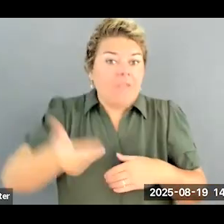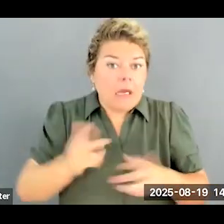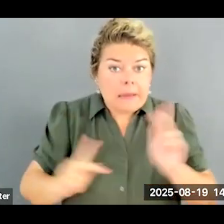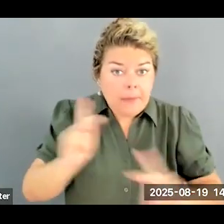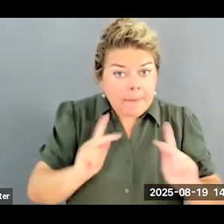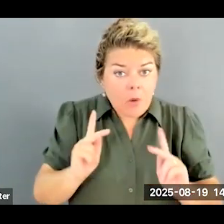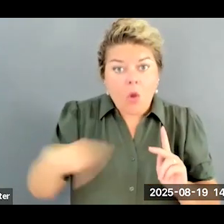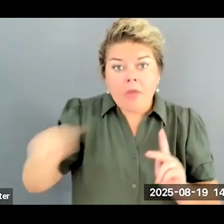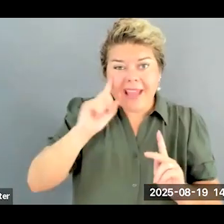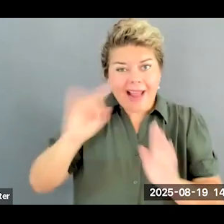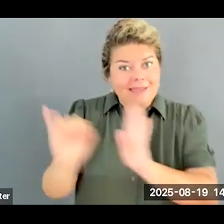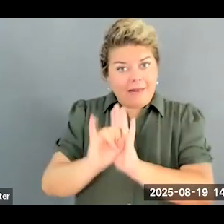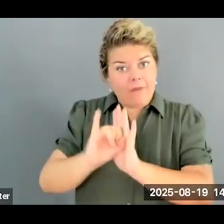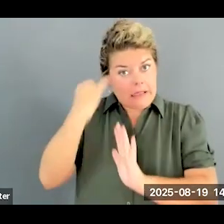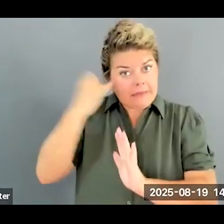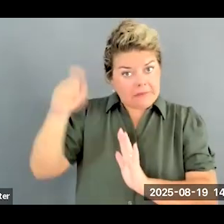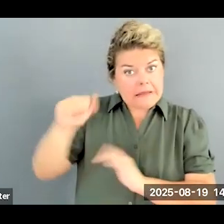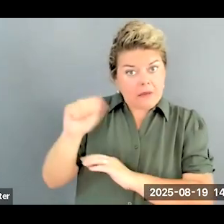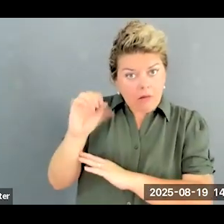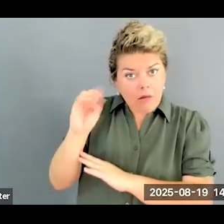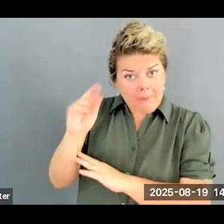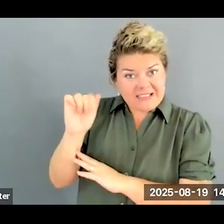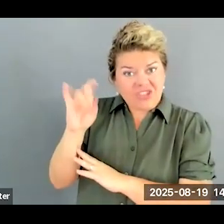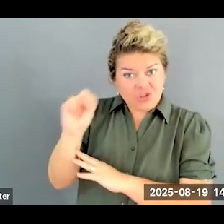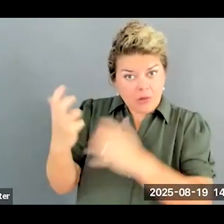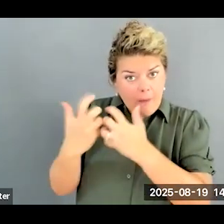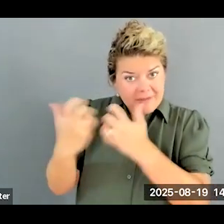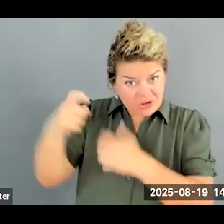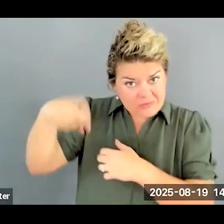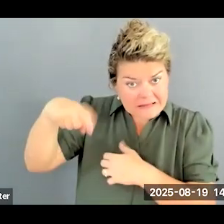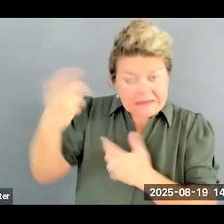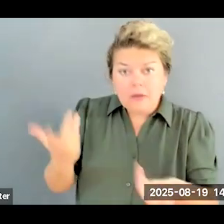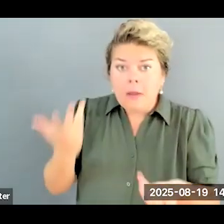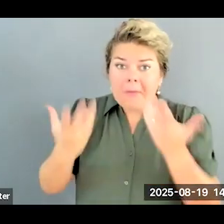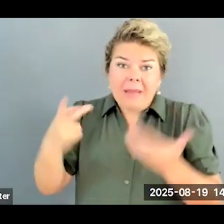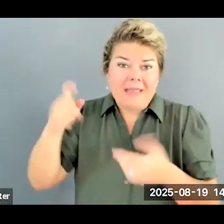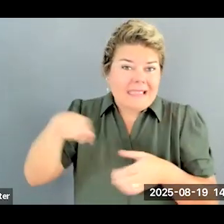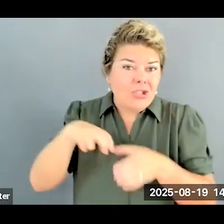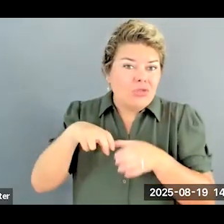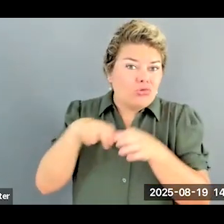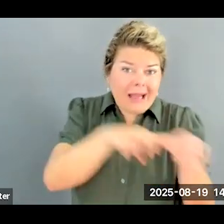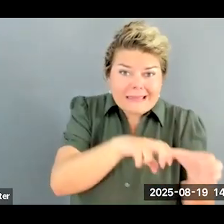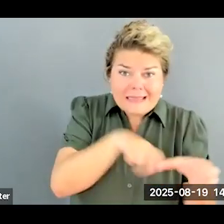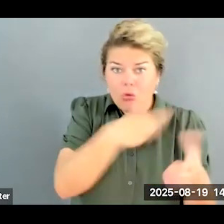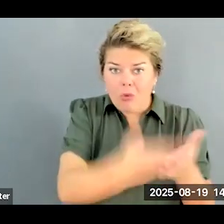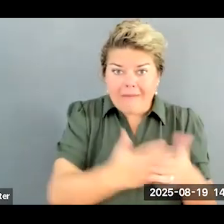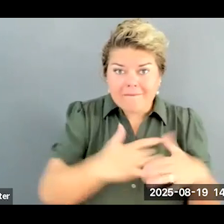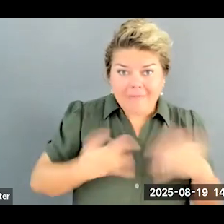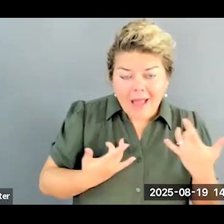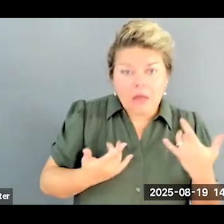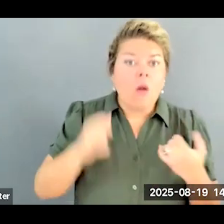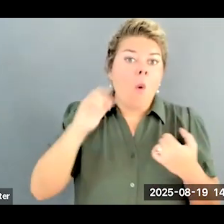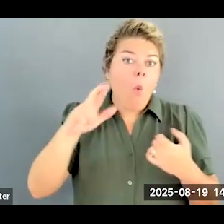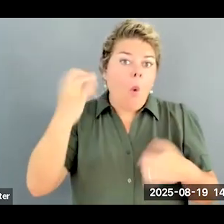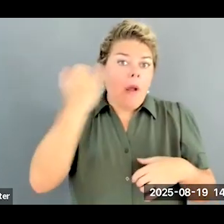participants to identify if they have an accommodation need. So if they are seeking out maybe paratransit to get to the event, or if